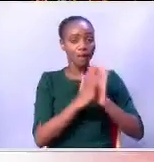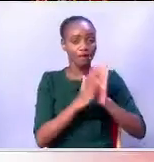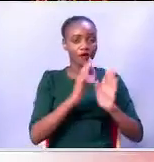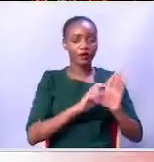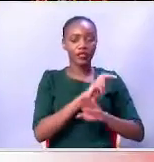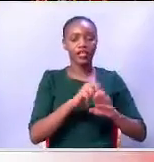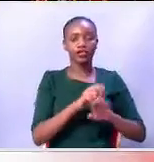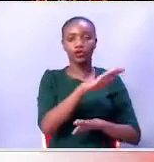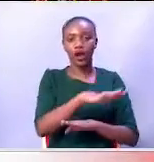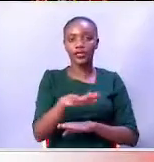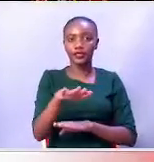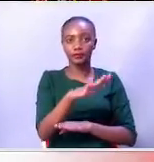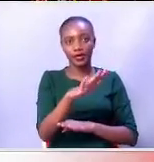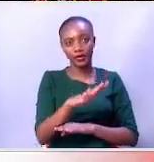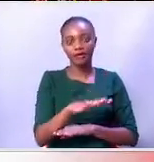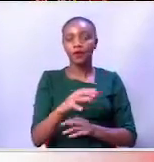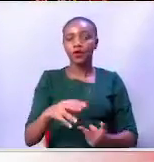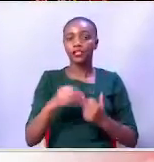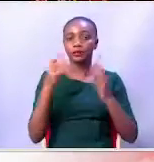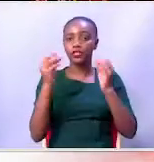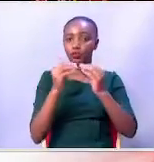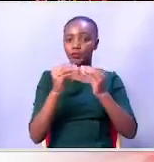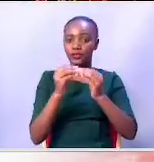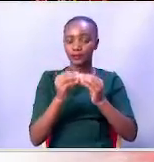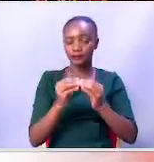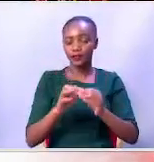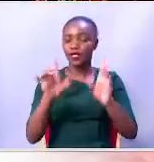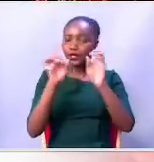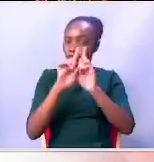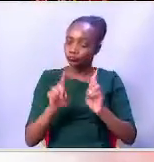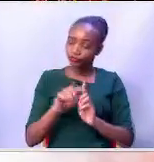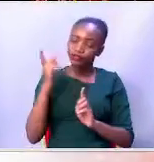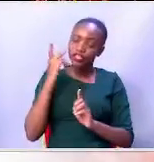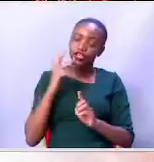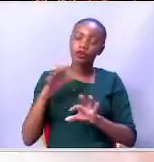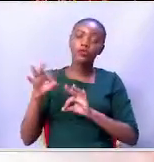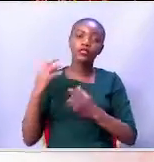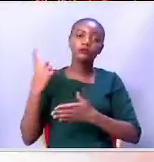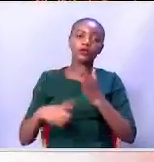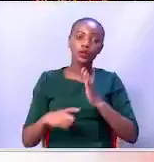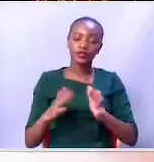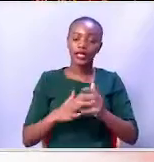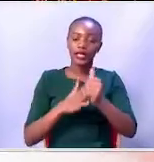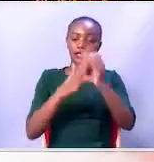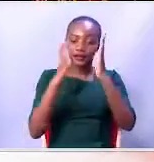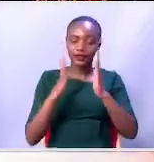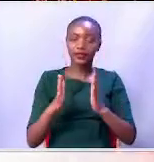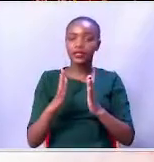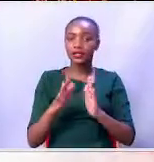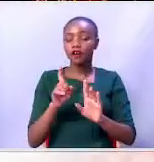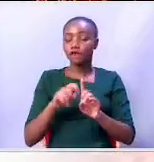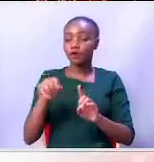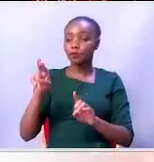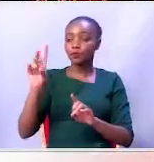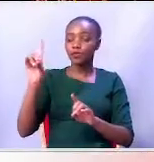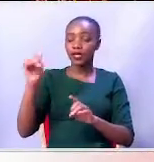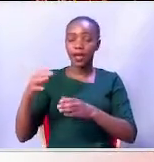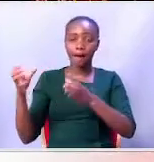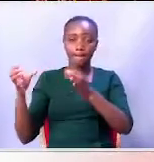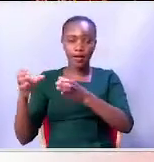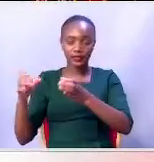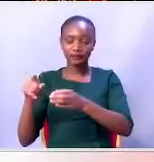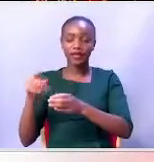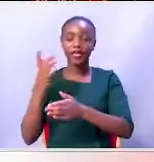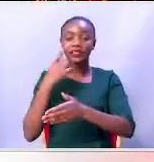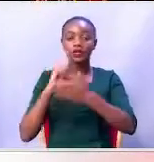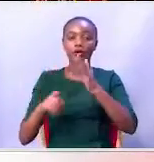Assembly on a special sitting. And as Paul Kirobino reports, leaders affiliated to the UDA party